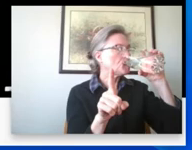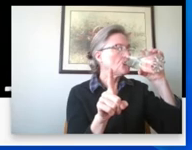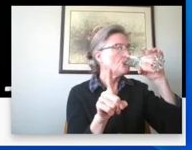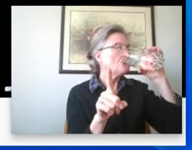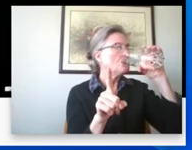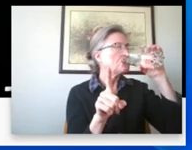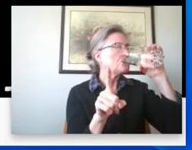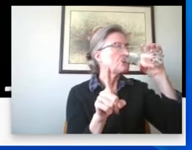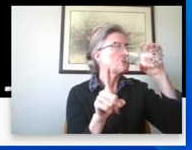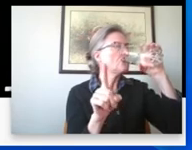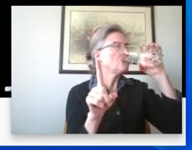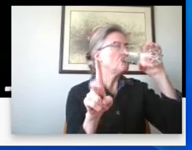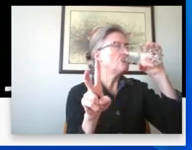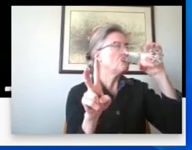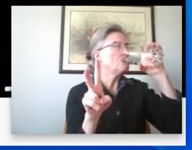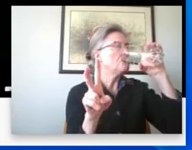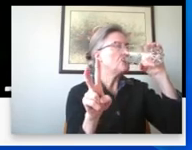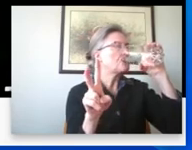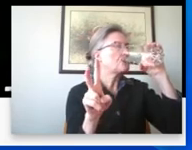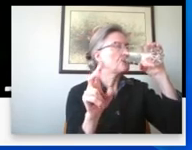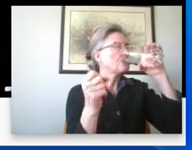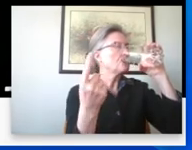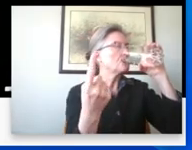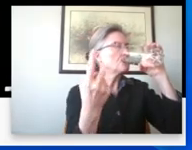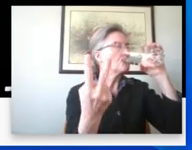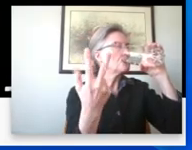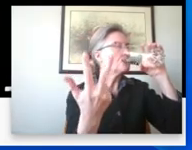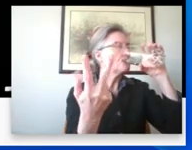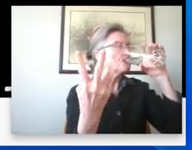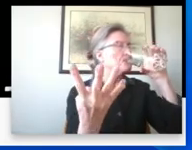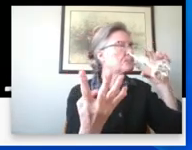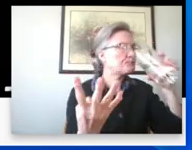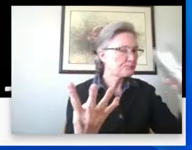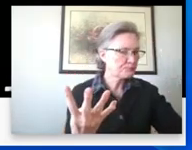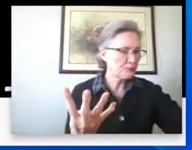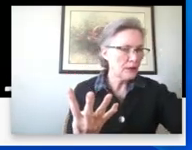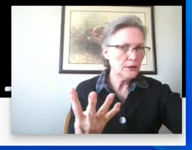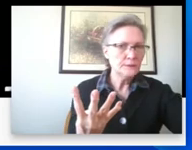So I have 2, 3, 4,